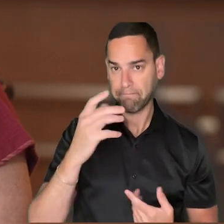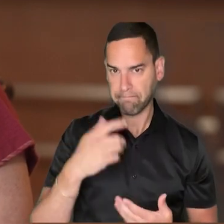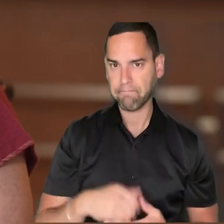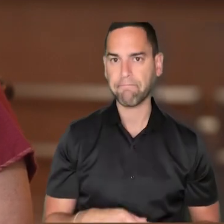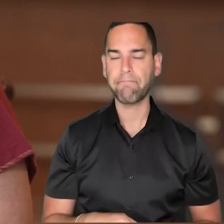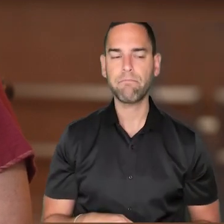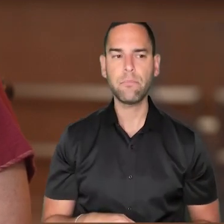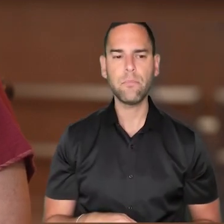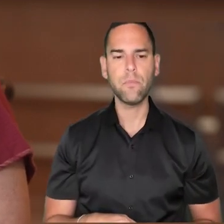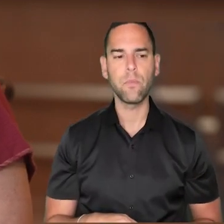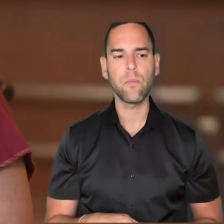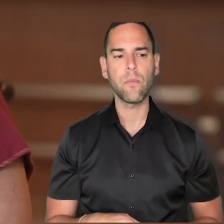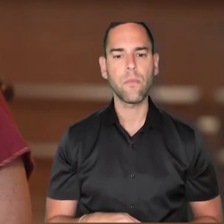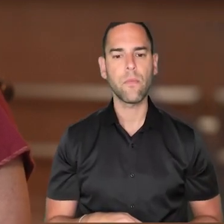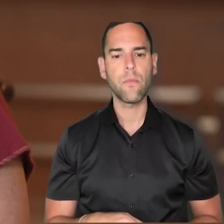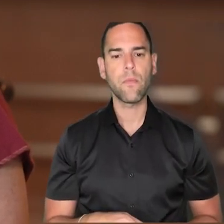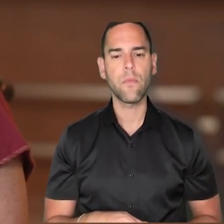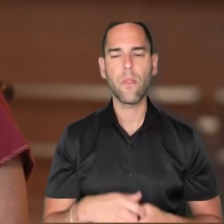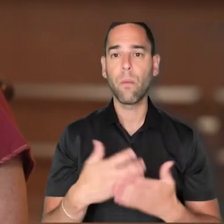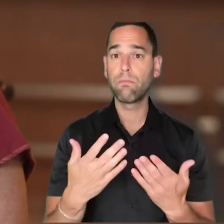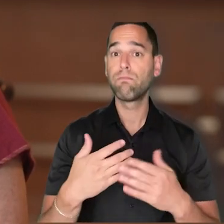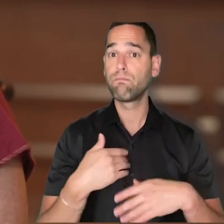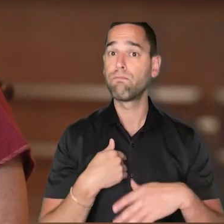regarding STEM. And they had